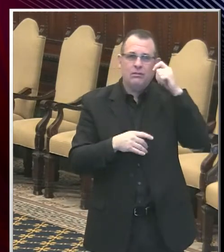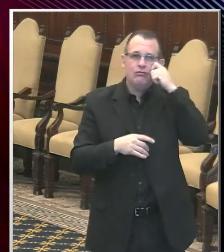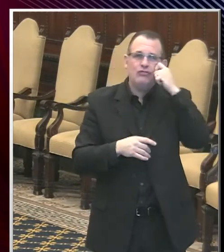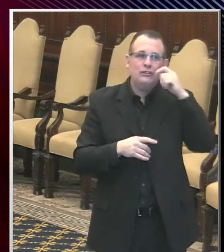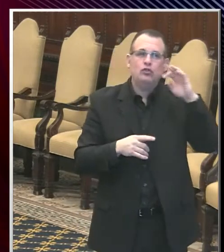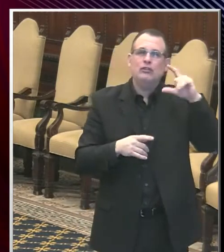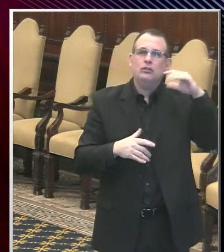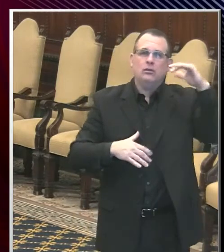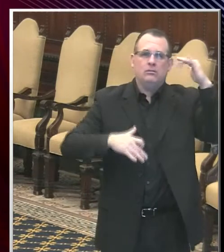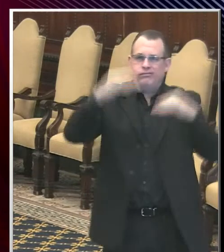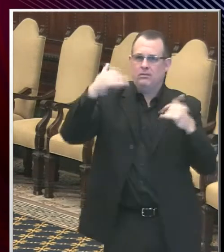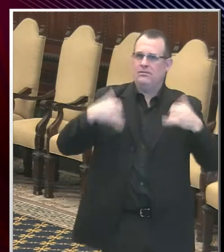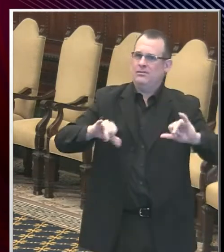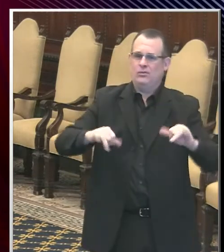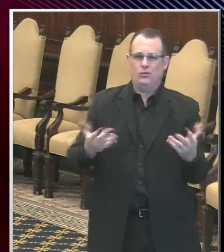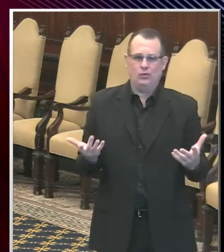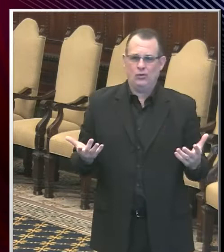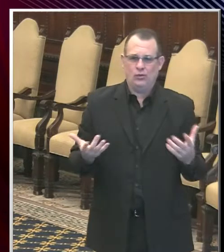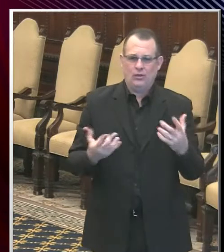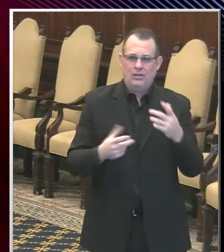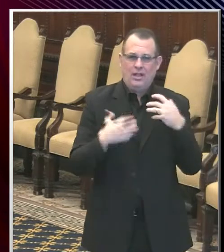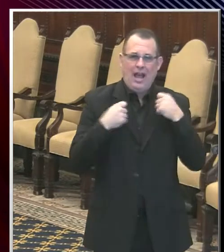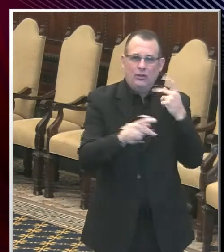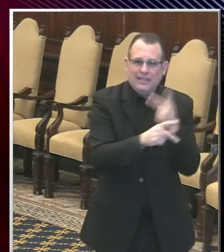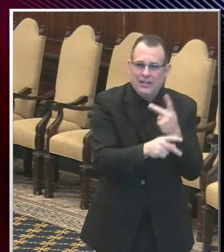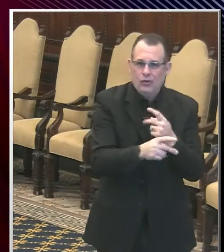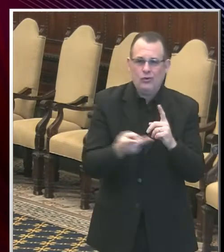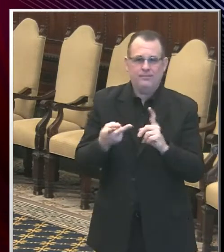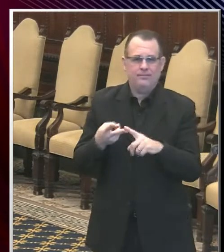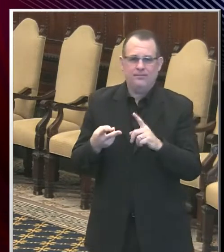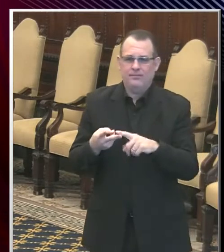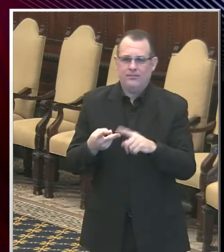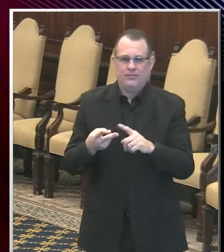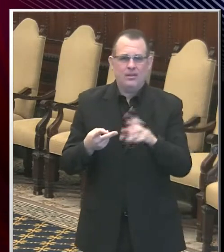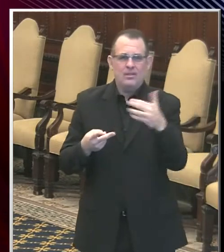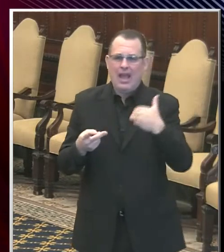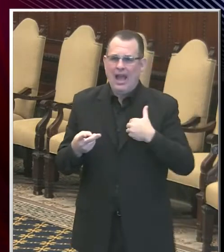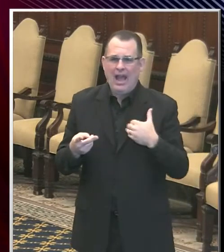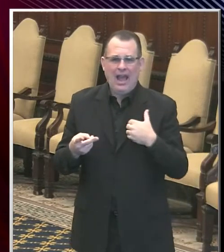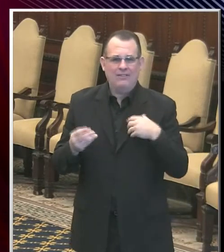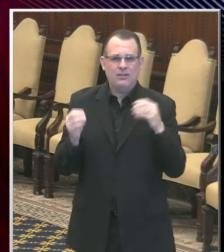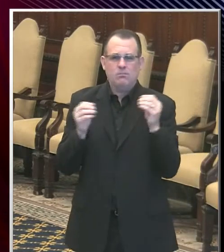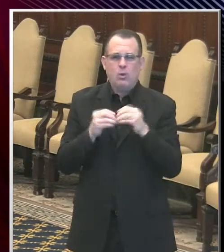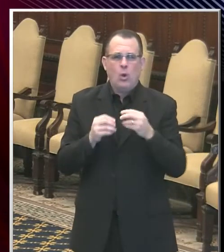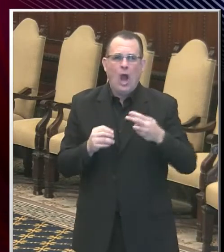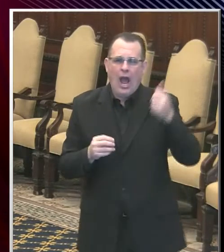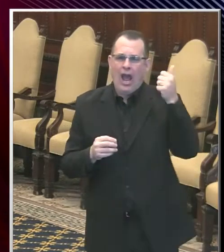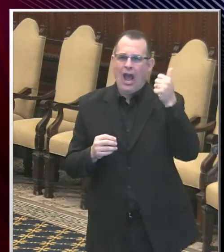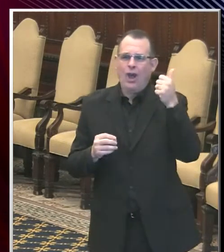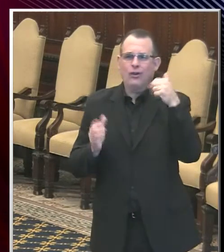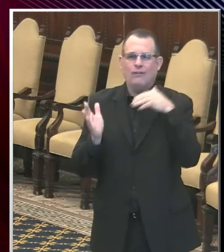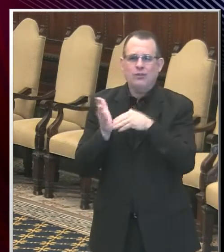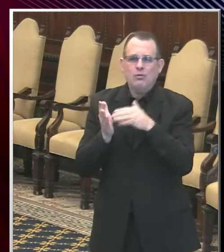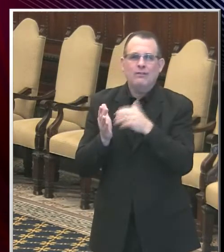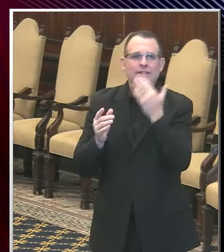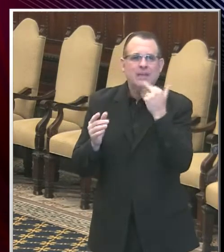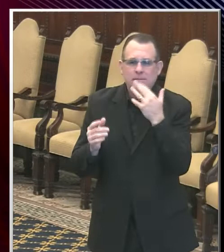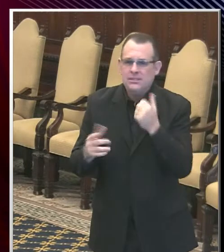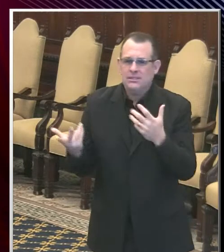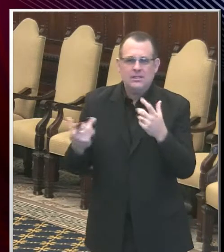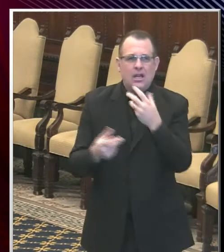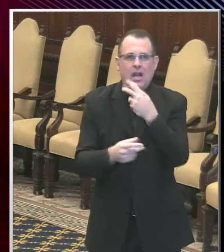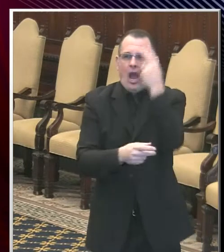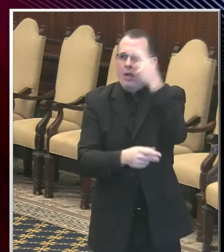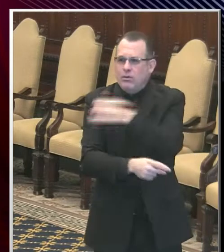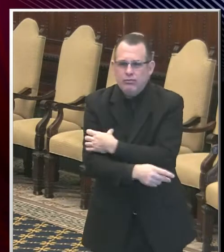healthcare, where people have higher incidence of diabetes and high blood pressure and obesity,